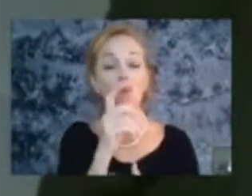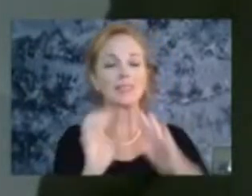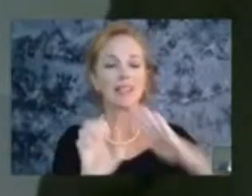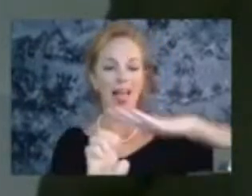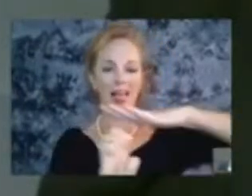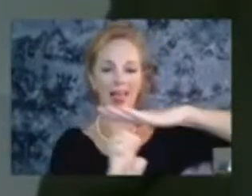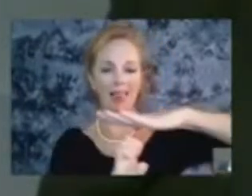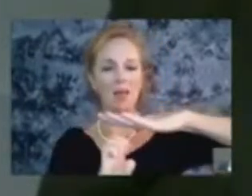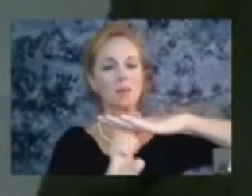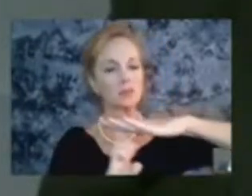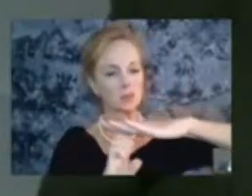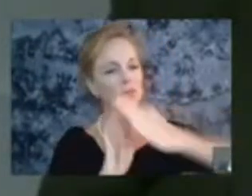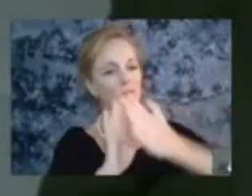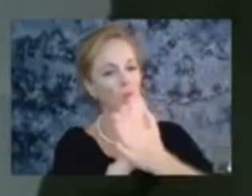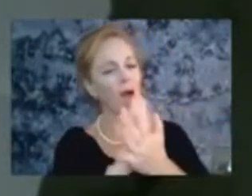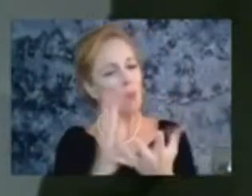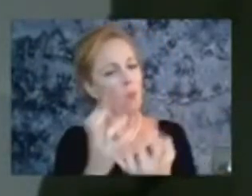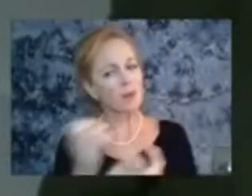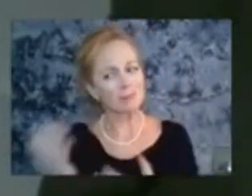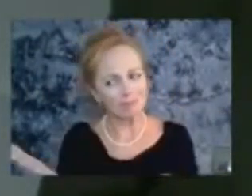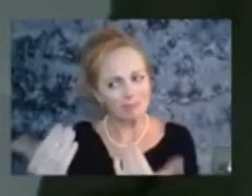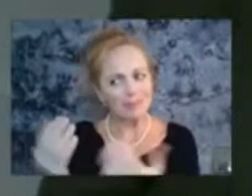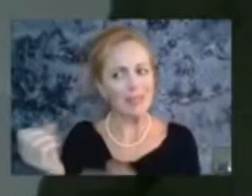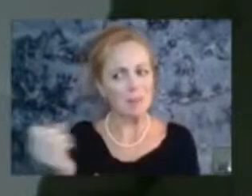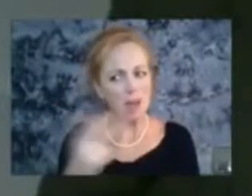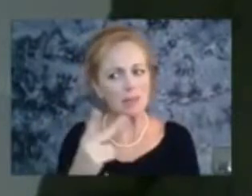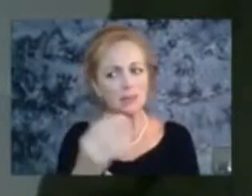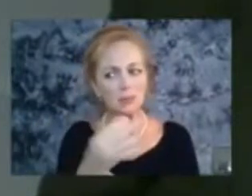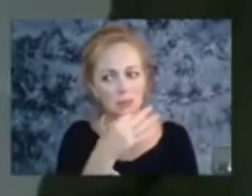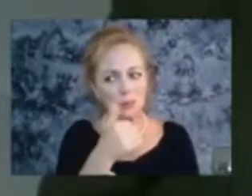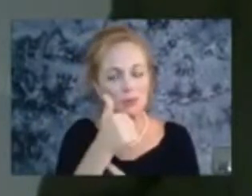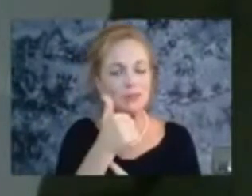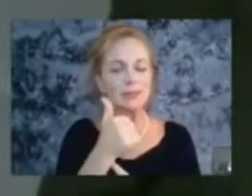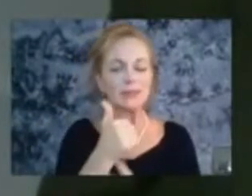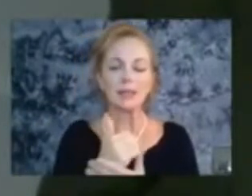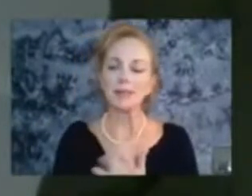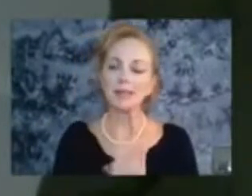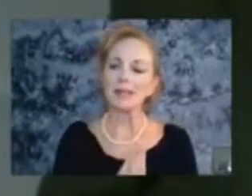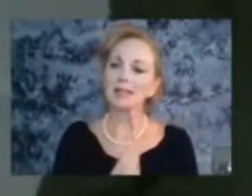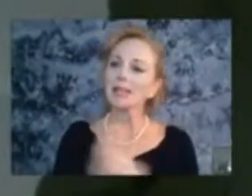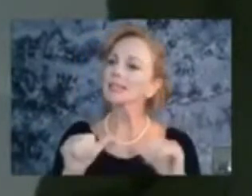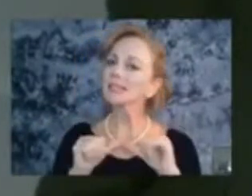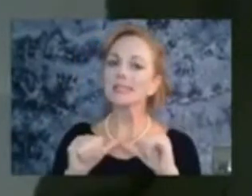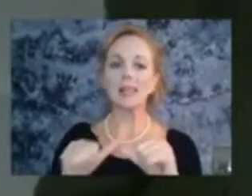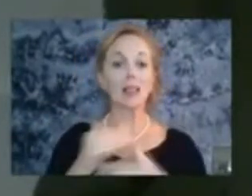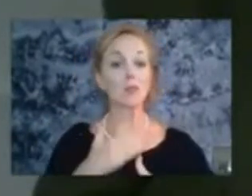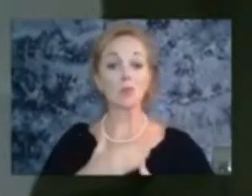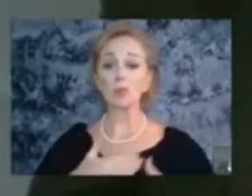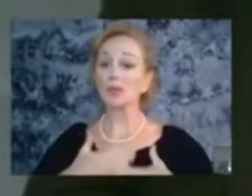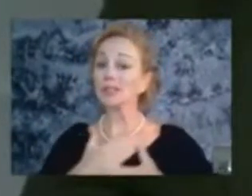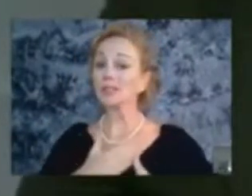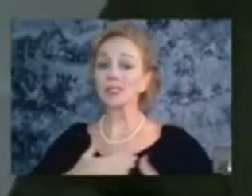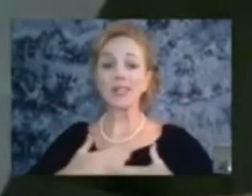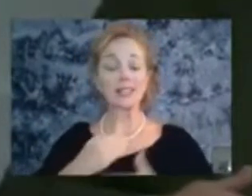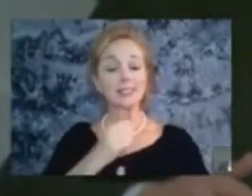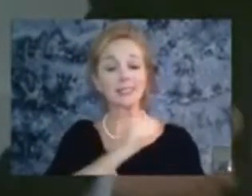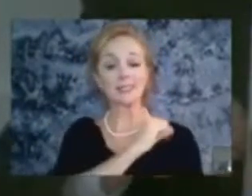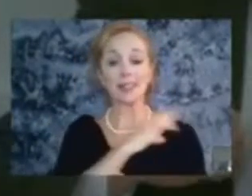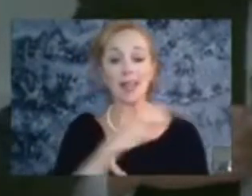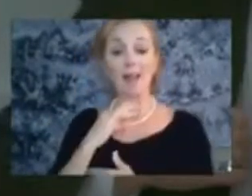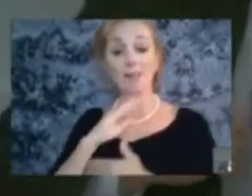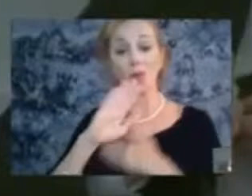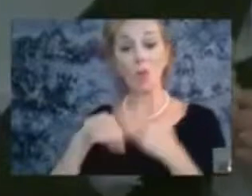This does not diminish my appreciation for staff and the work that has gone into this and